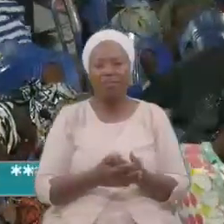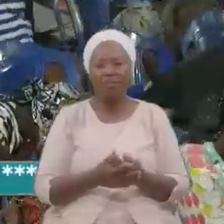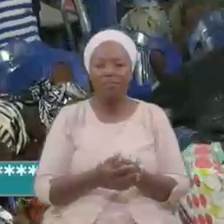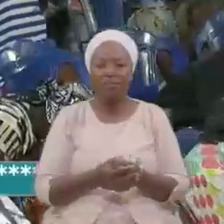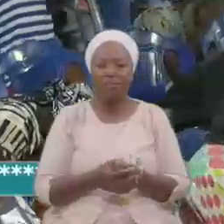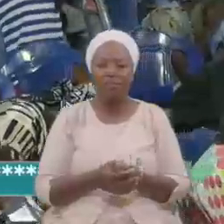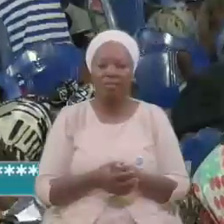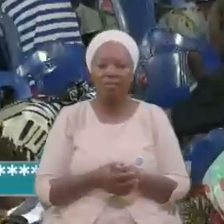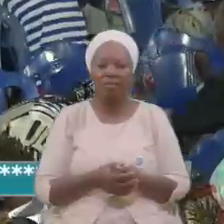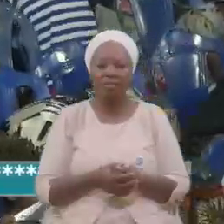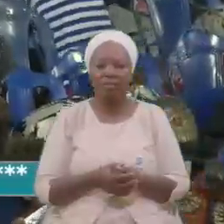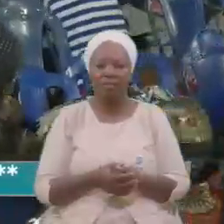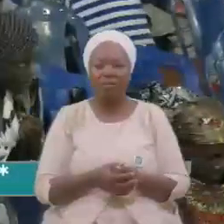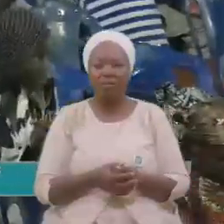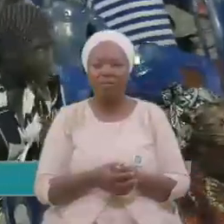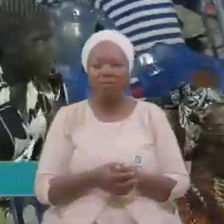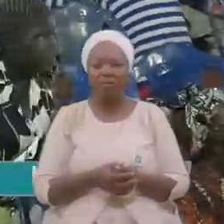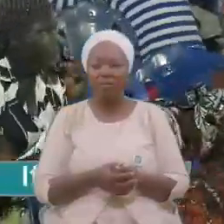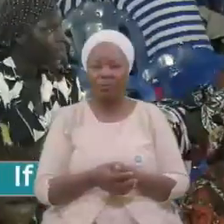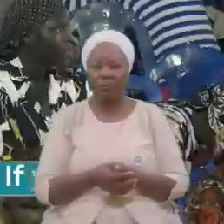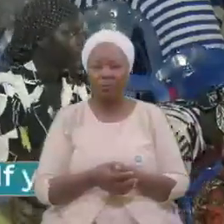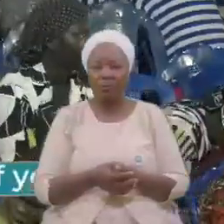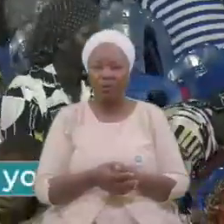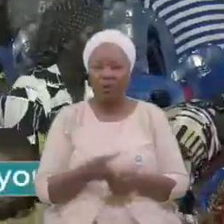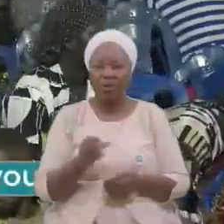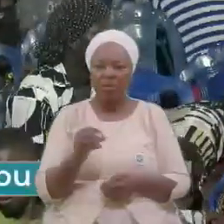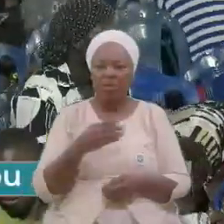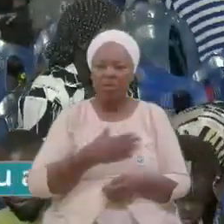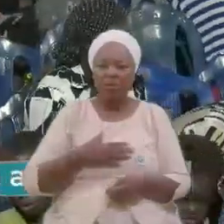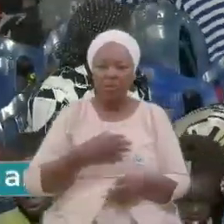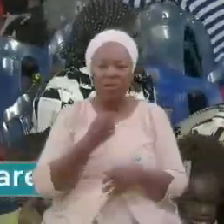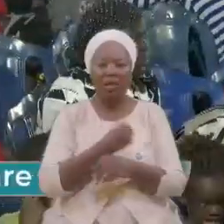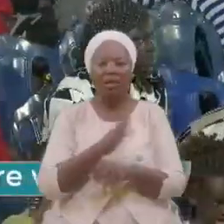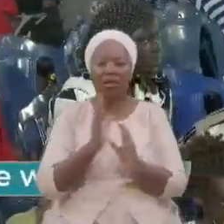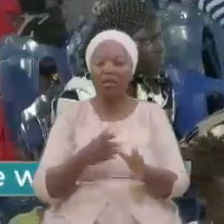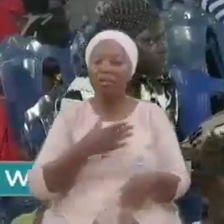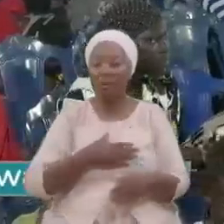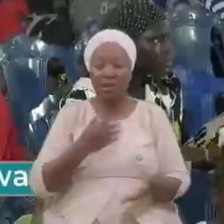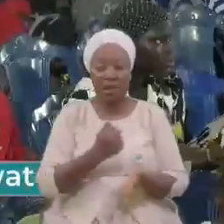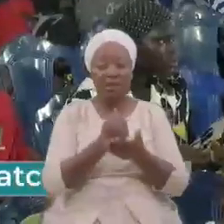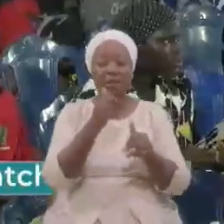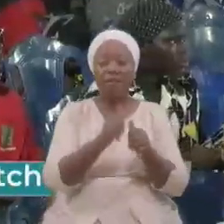Let's not forget those at the rear, far behind. Please, let's get to them.